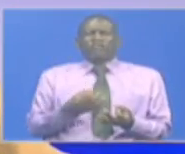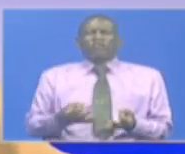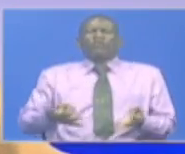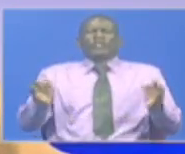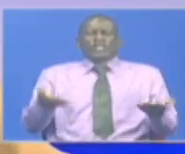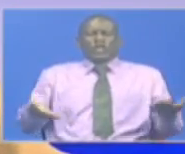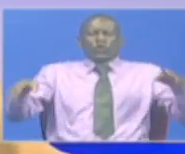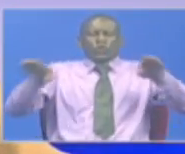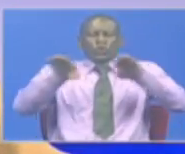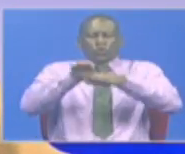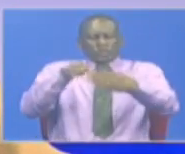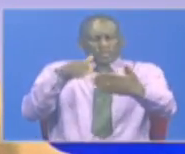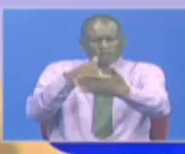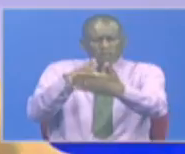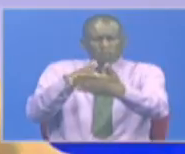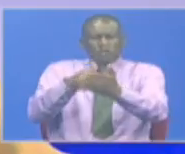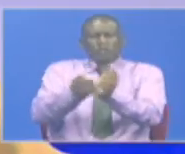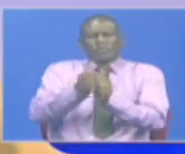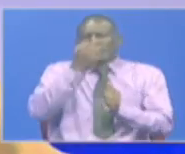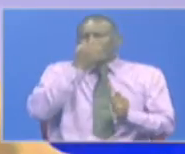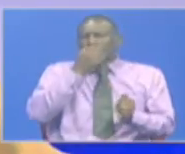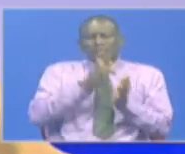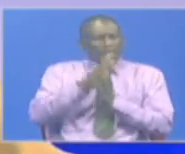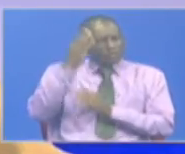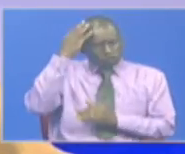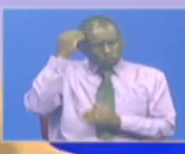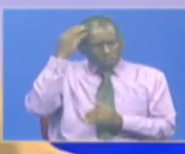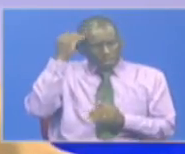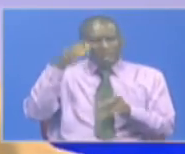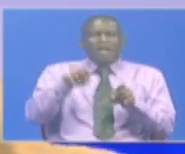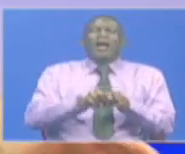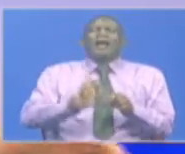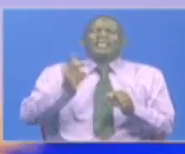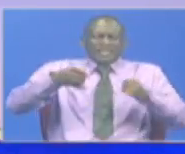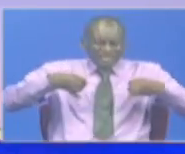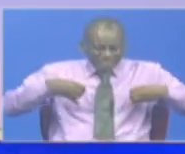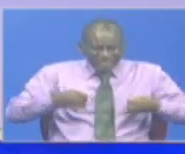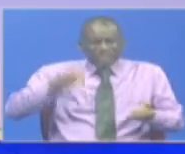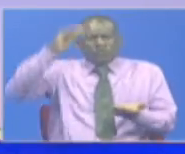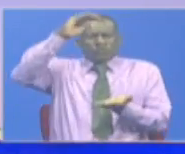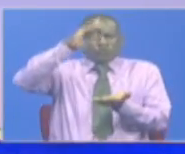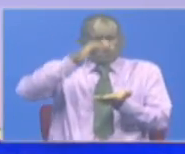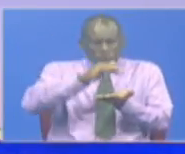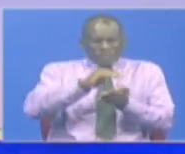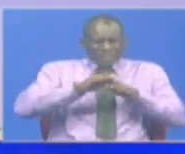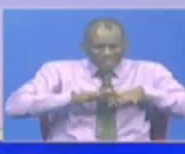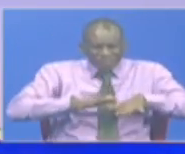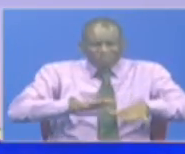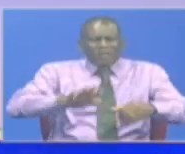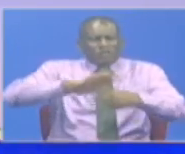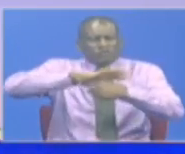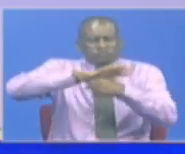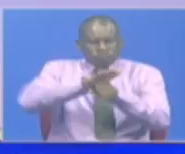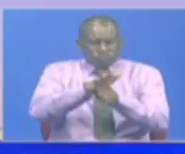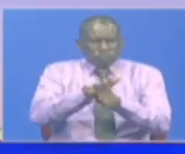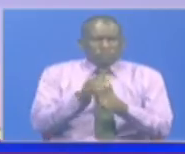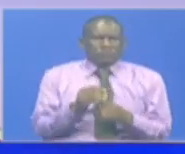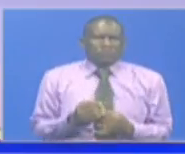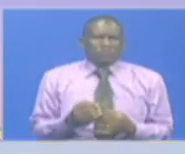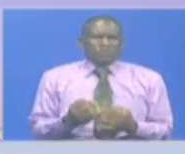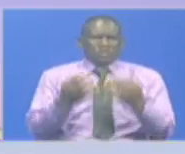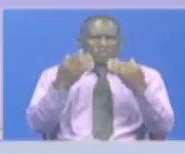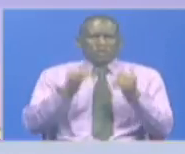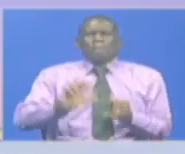with Tanzania and Somalia as the country strives to reduce the number of infections of the COVID-19 disease.